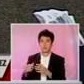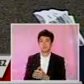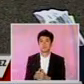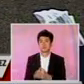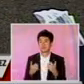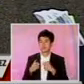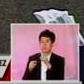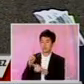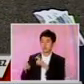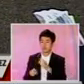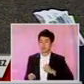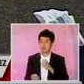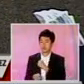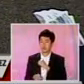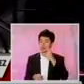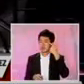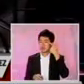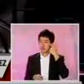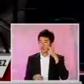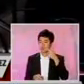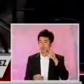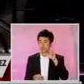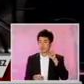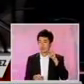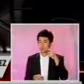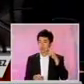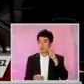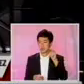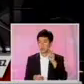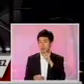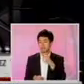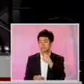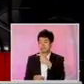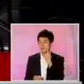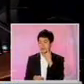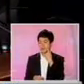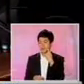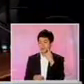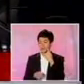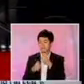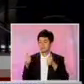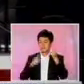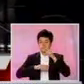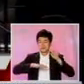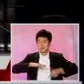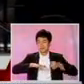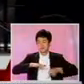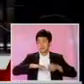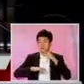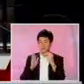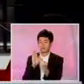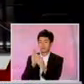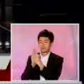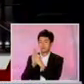Upon questioning of Senator Gingona, you mentioned that Chief Justice Corona did not reflect the